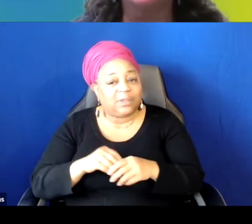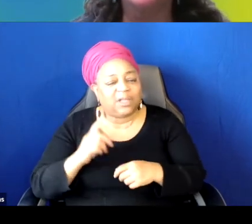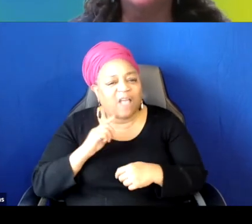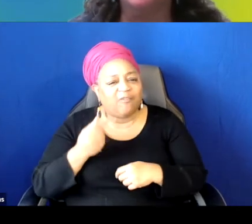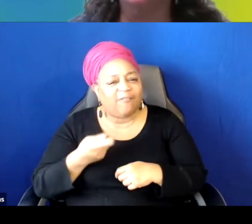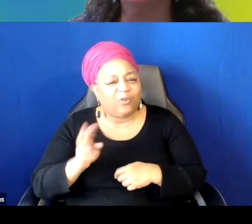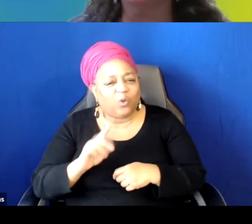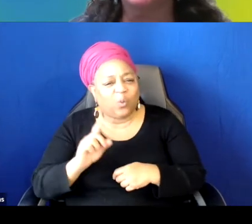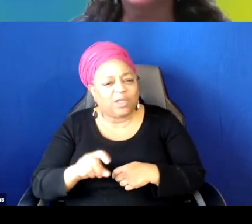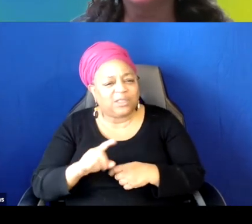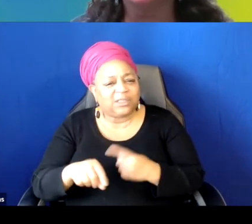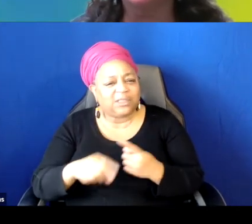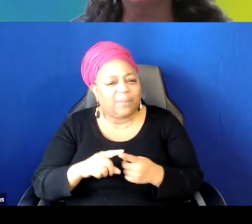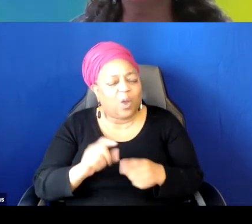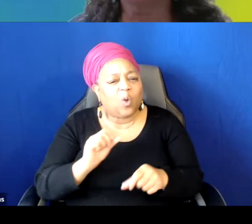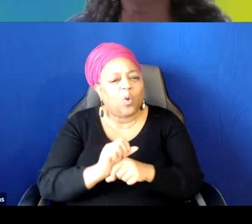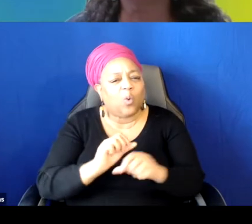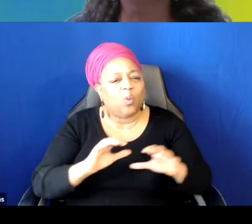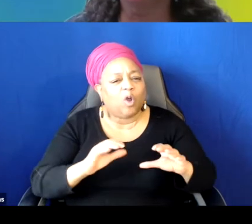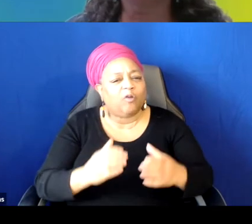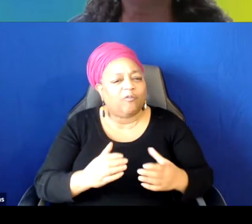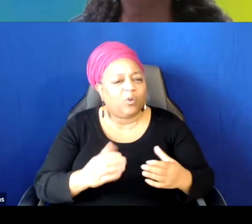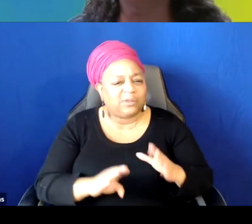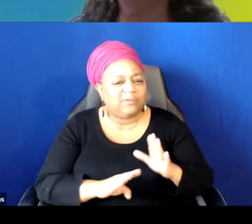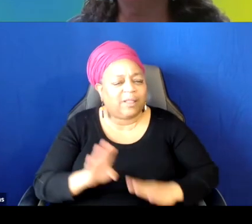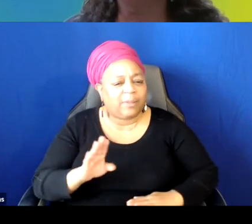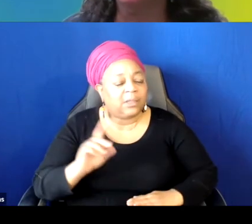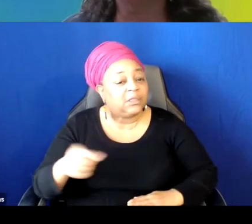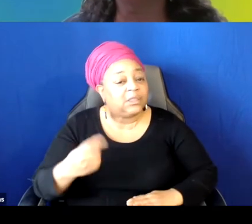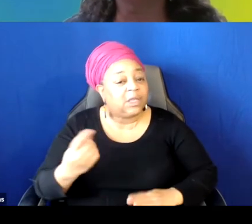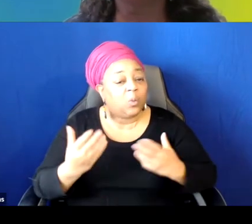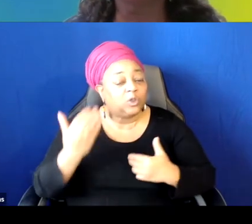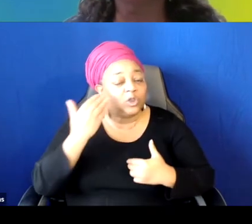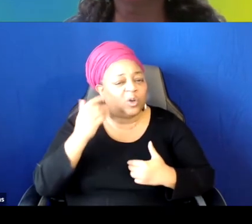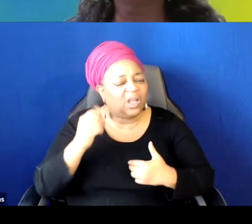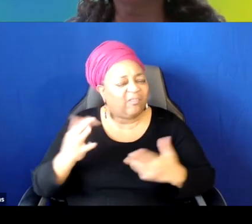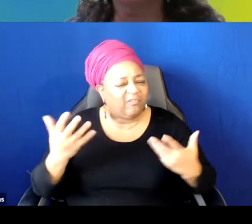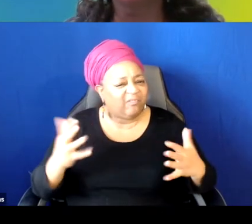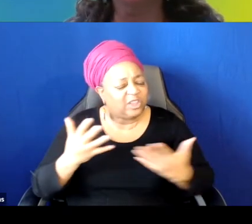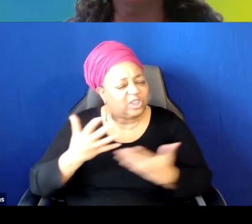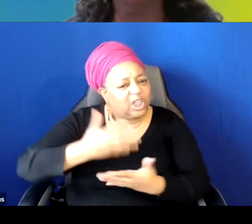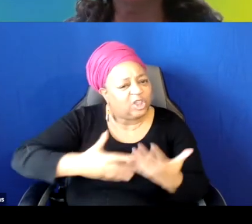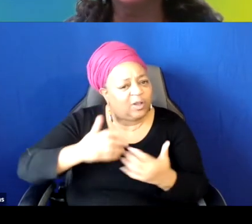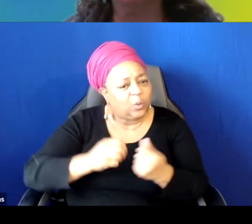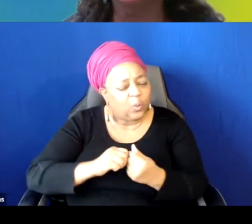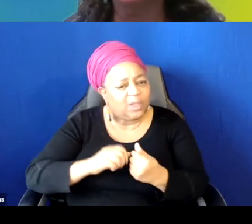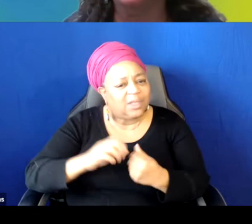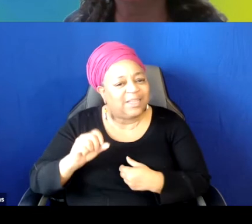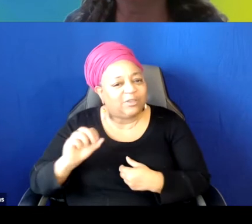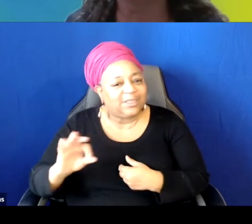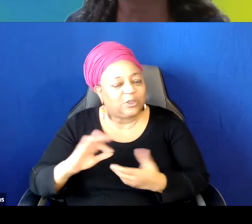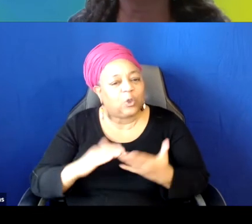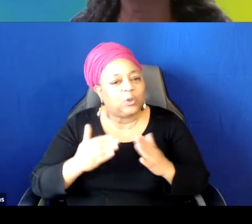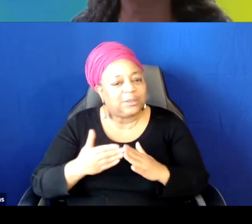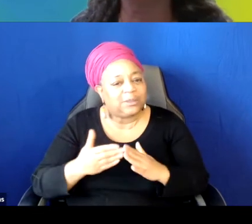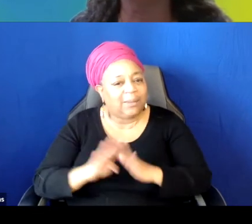about workforce development. Somebody wants to know if you've interacted with San Francisco's City Build, which trains and then